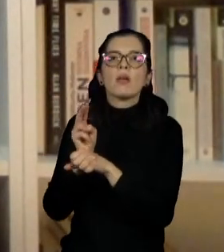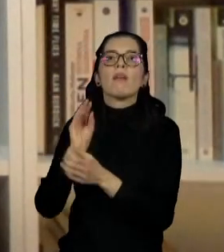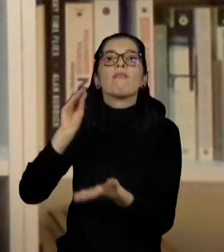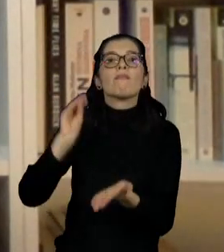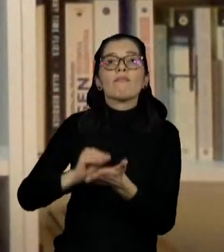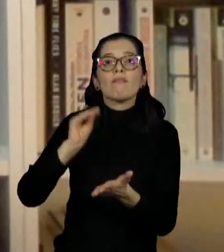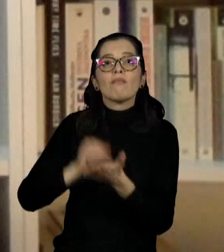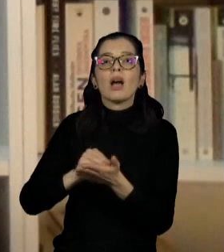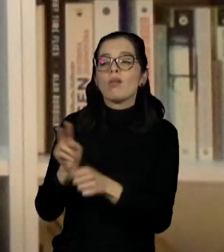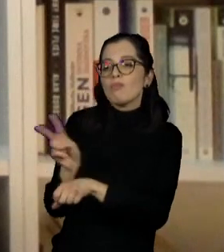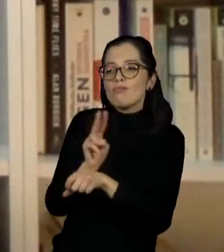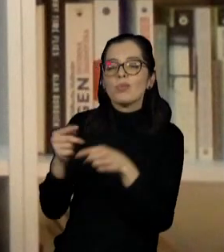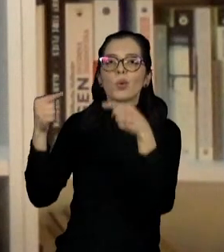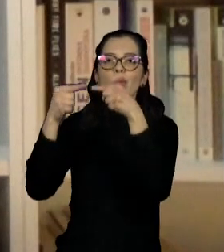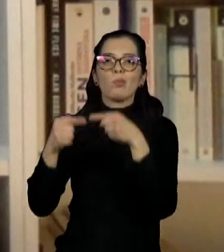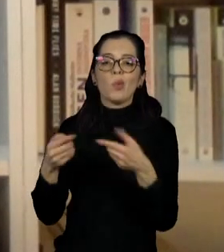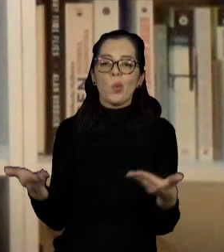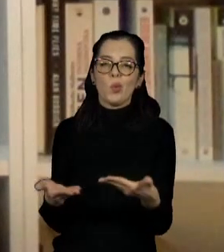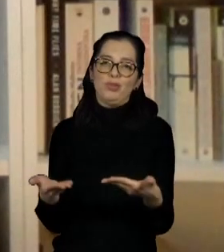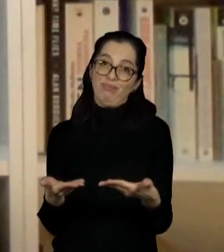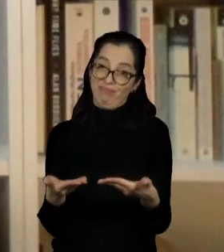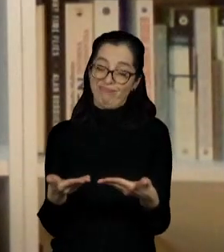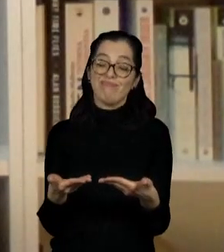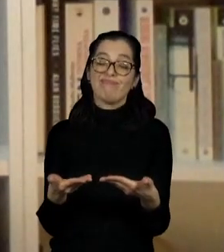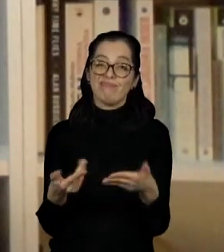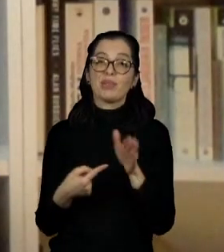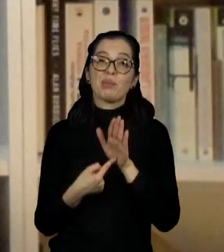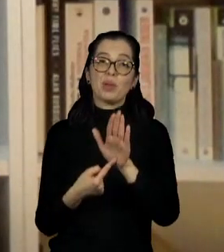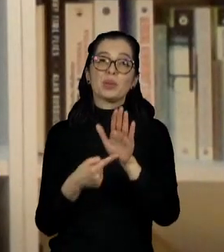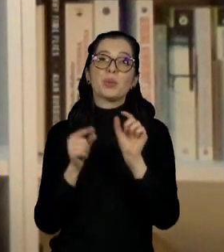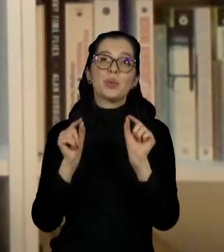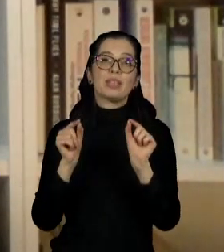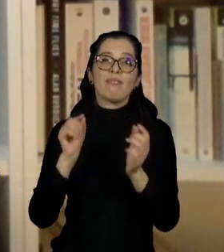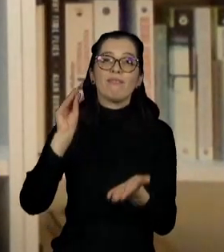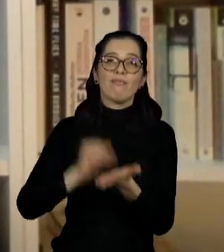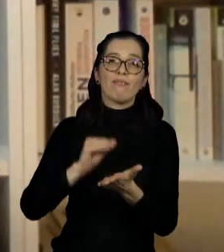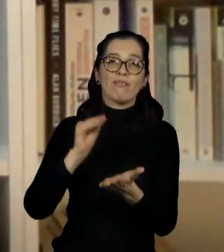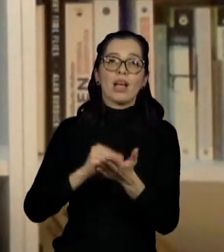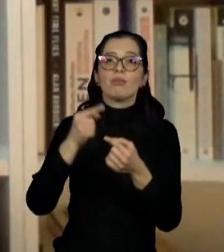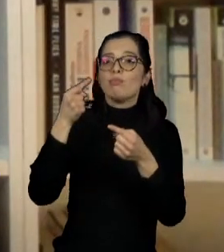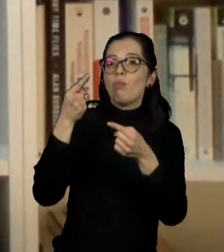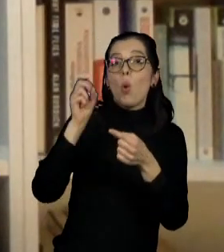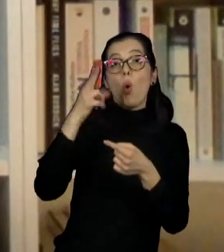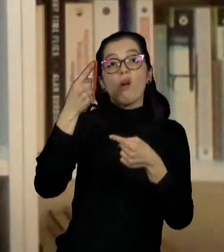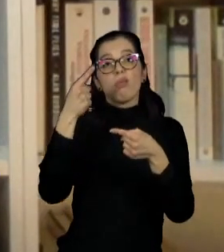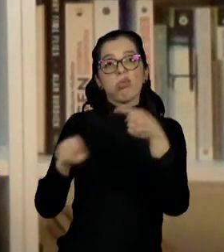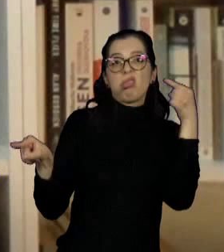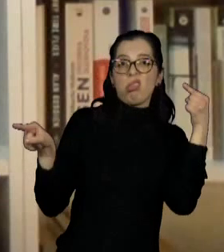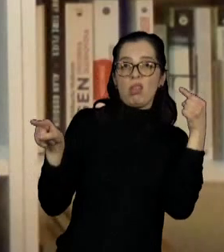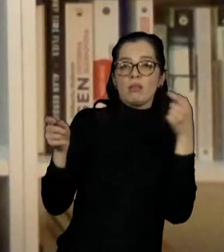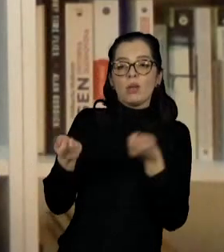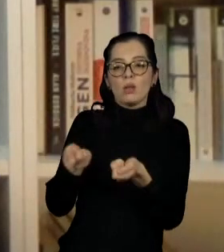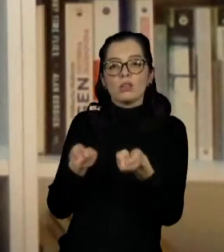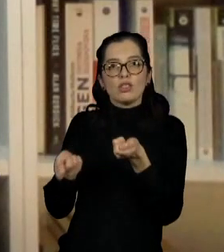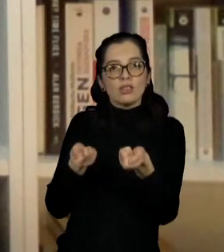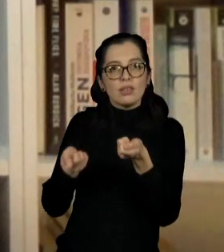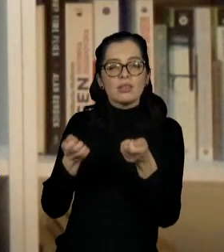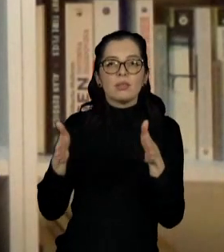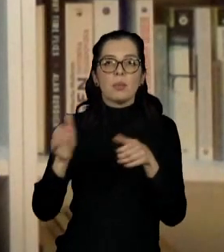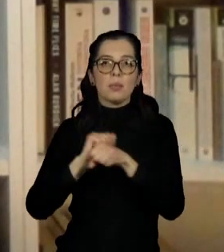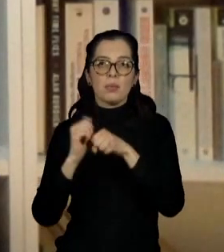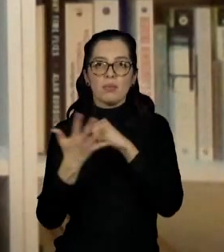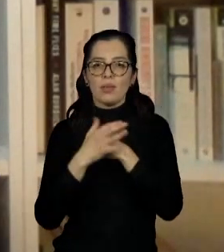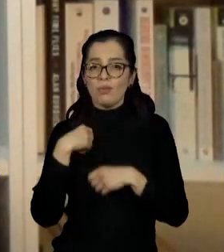failure of appropriate monitoring results in the absence or the inappropriateness with